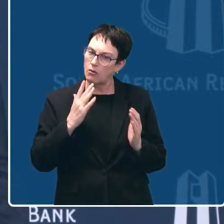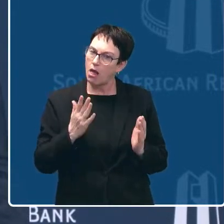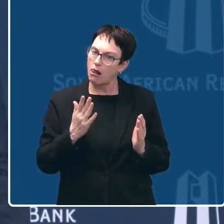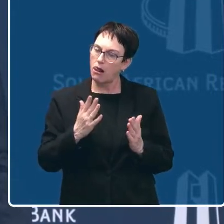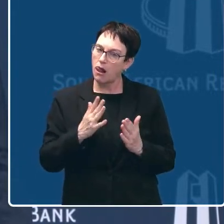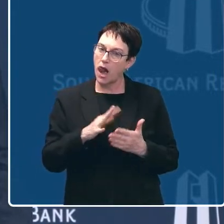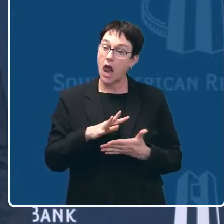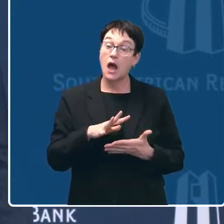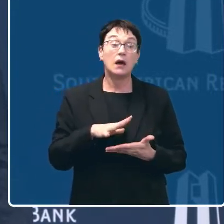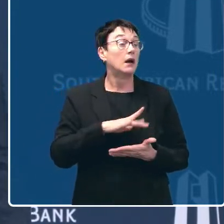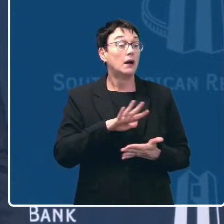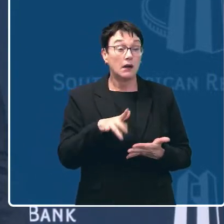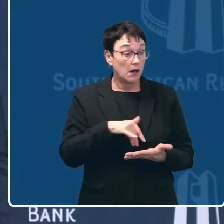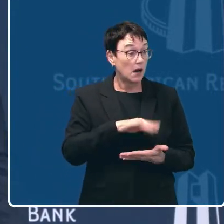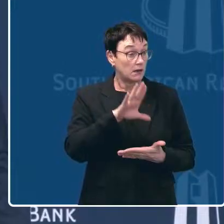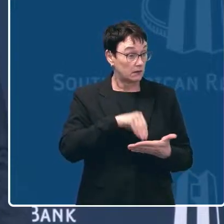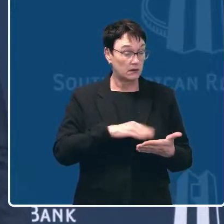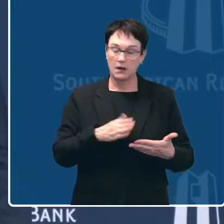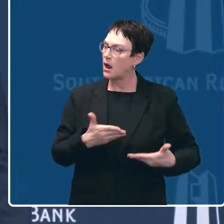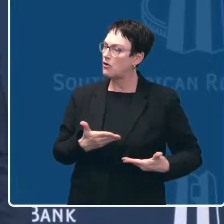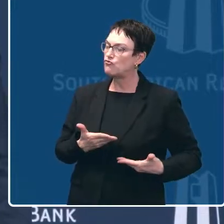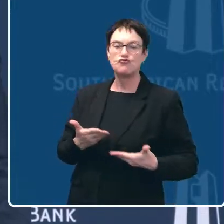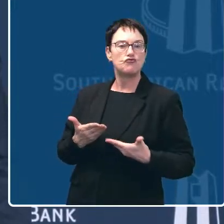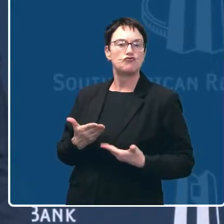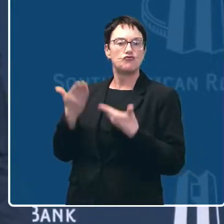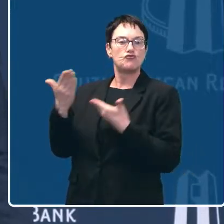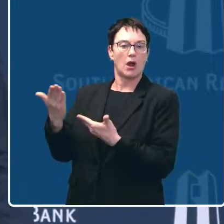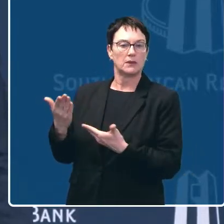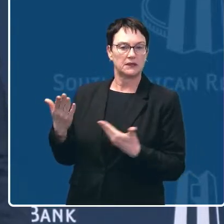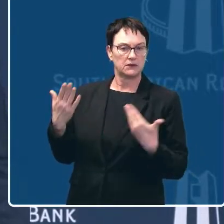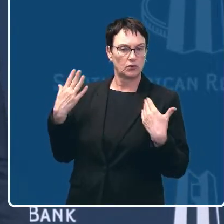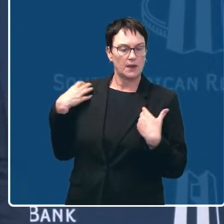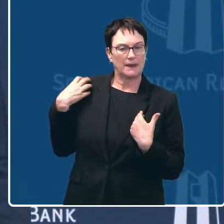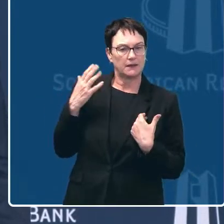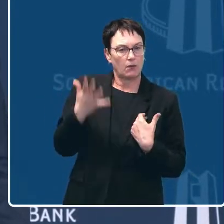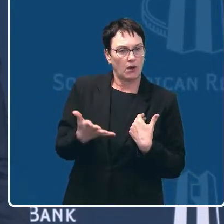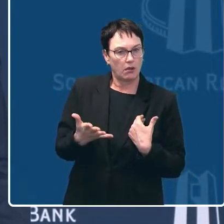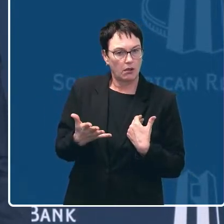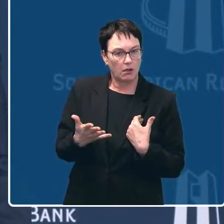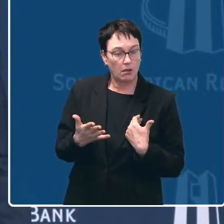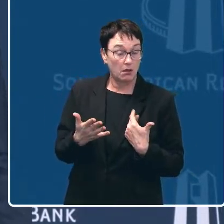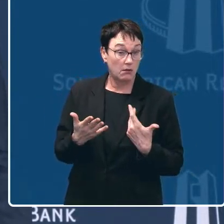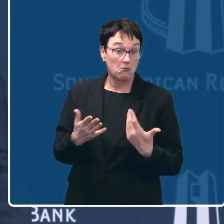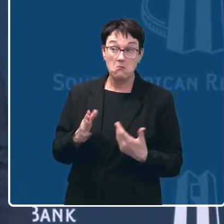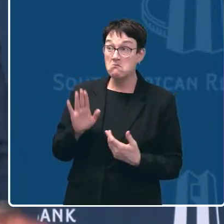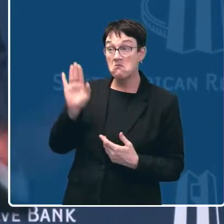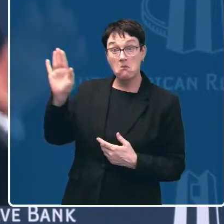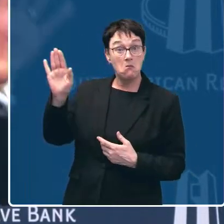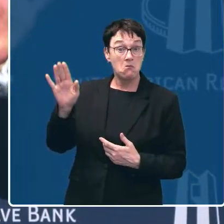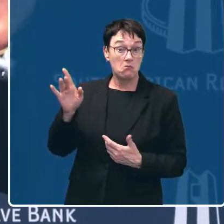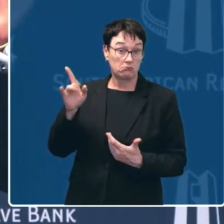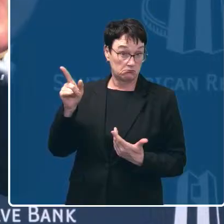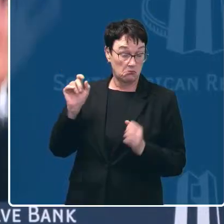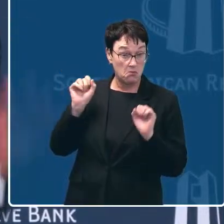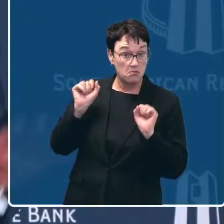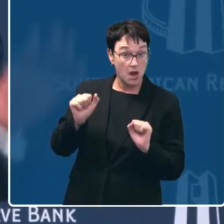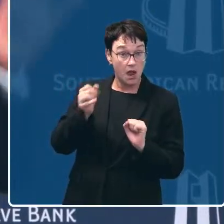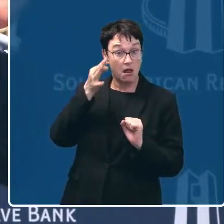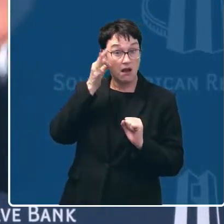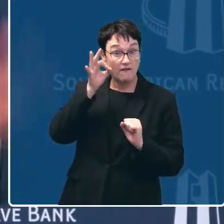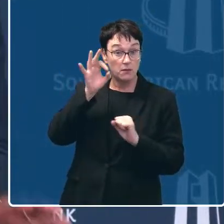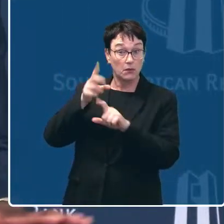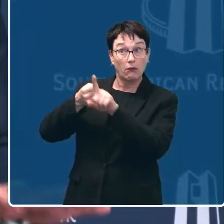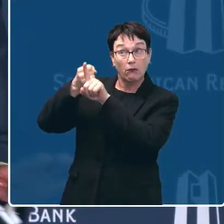minister and the governor. How the minister gets support from government, that